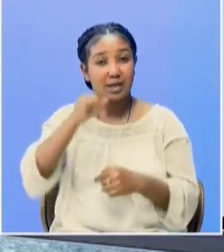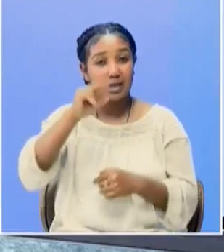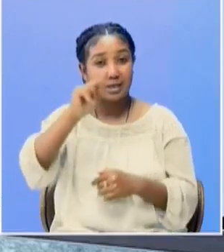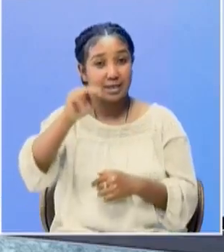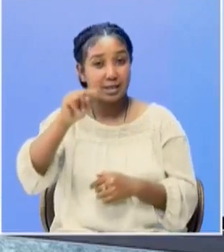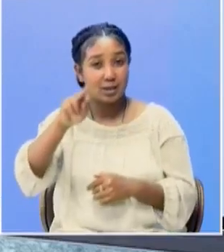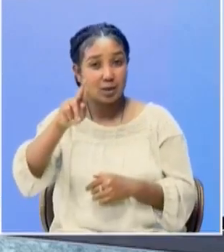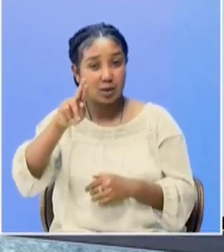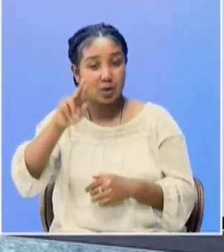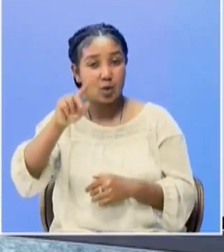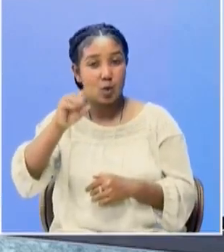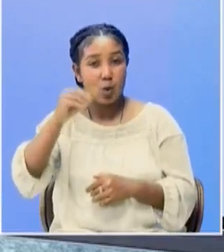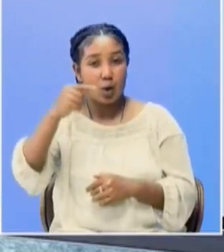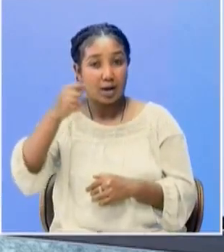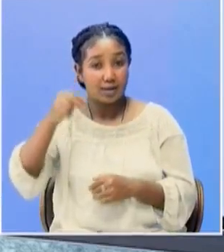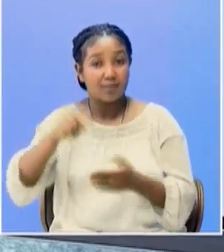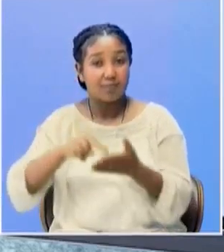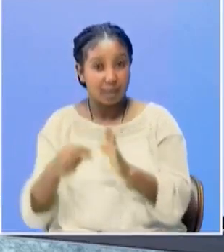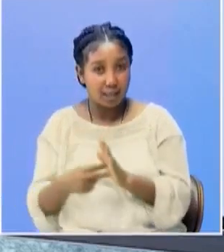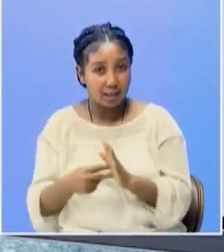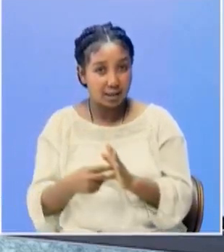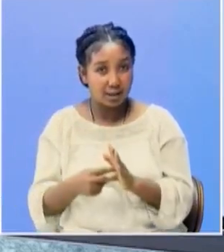interrogative sentence, we mean that